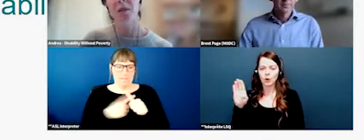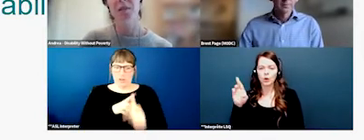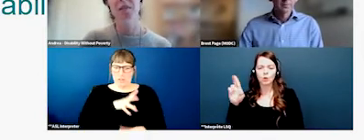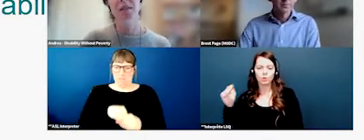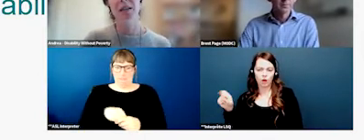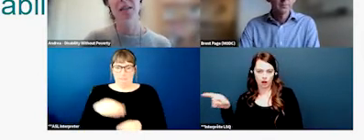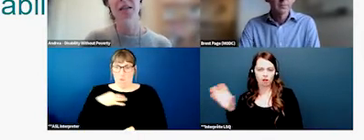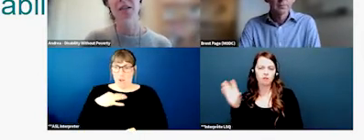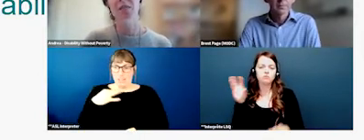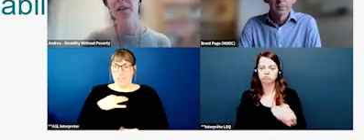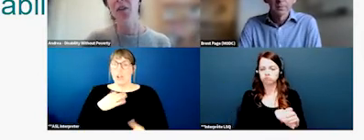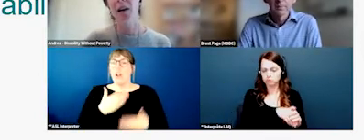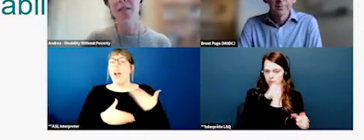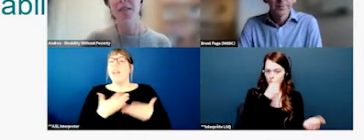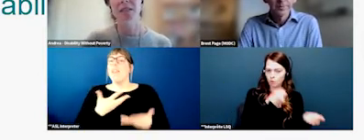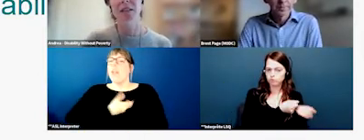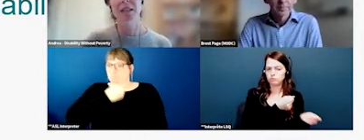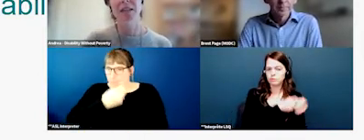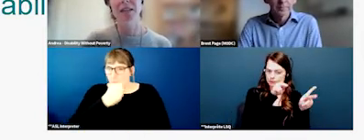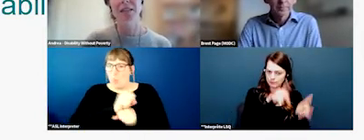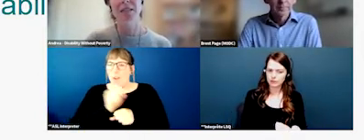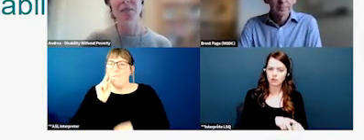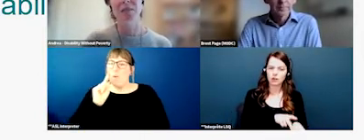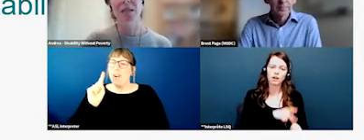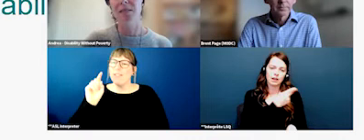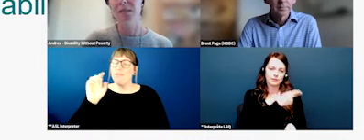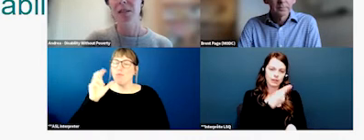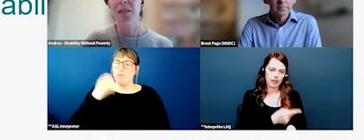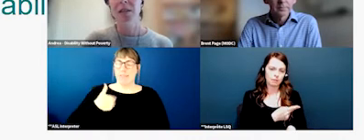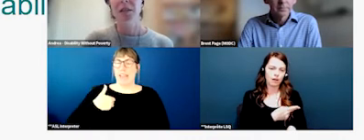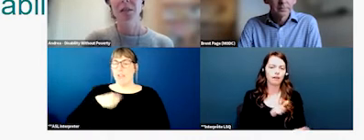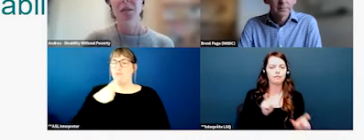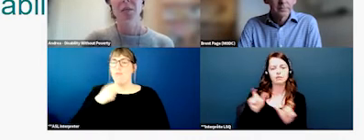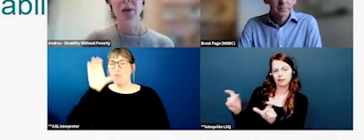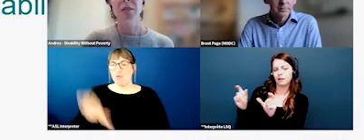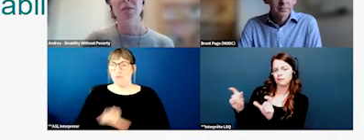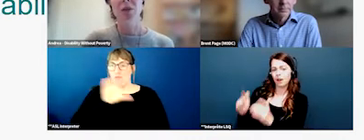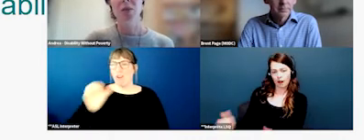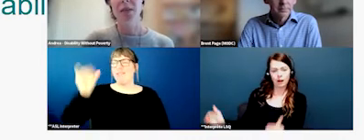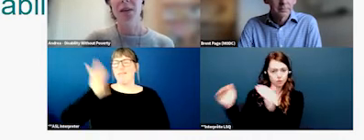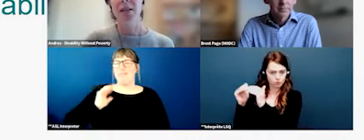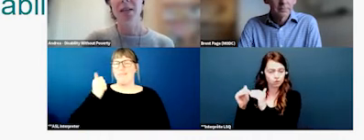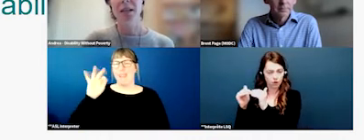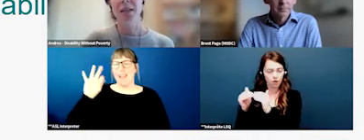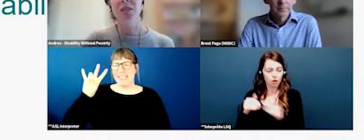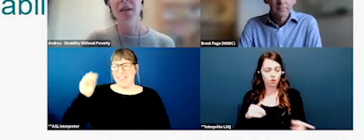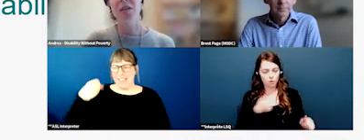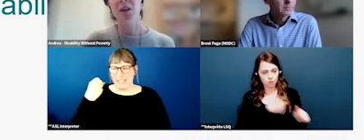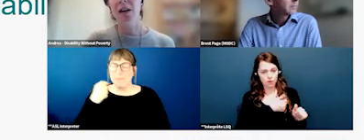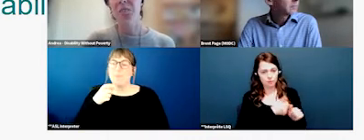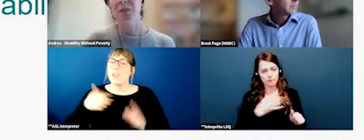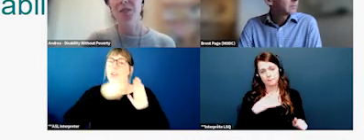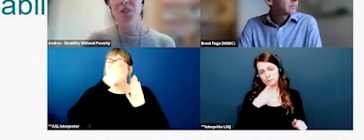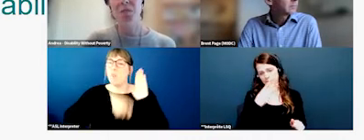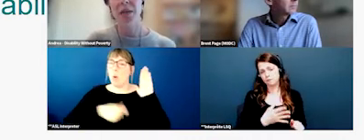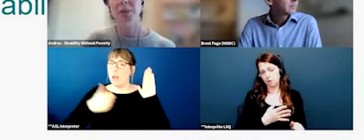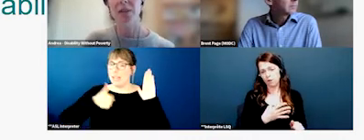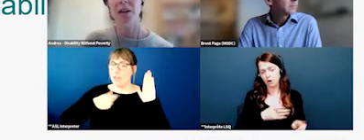working for the Canadian Red Cross in the late 1970s. Brent wrote the Canadian Red